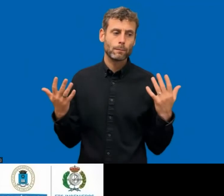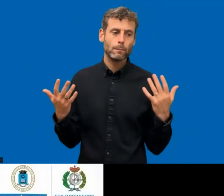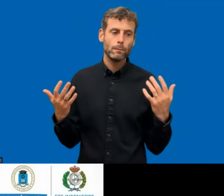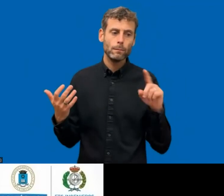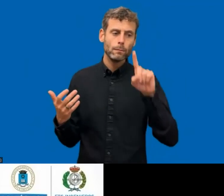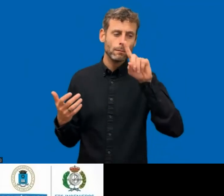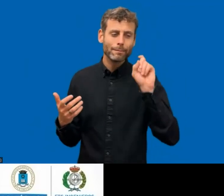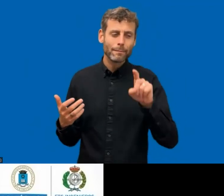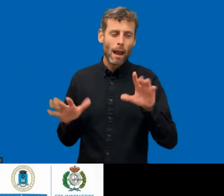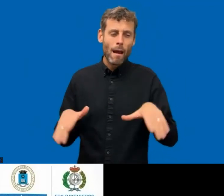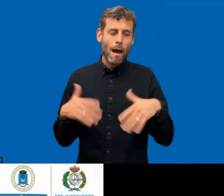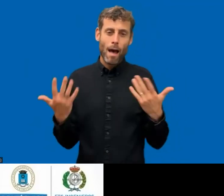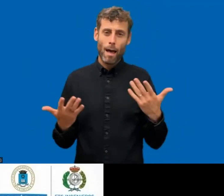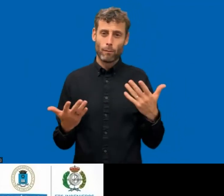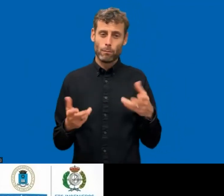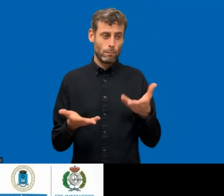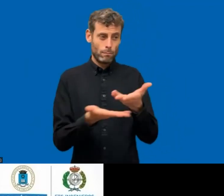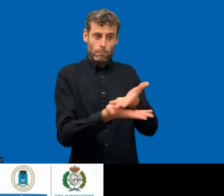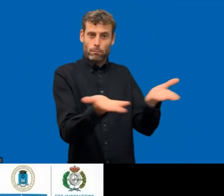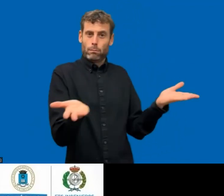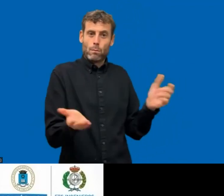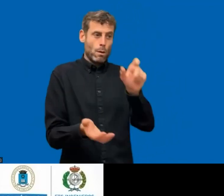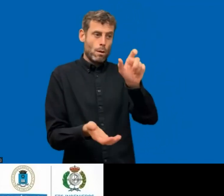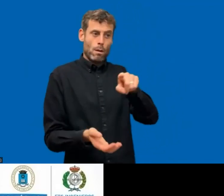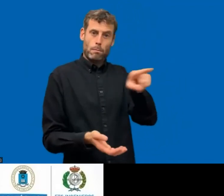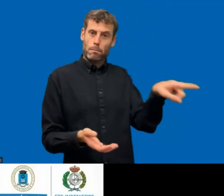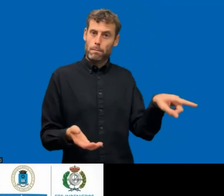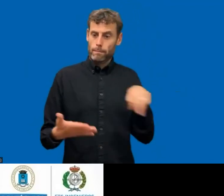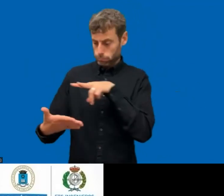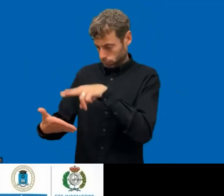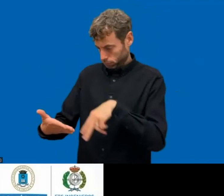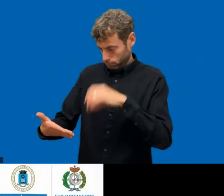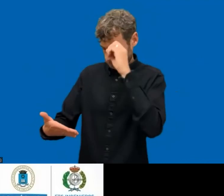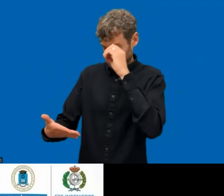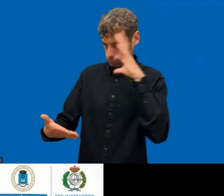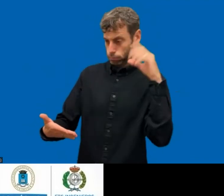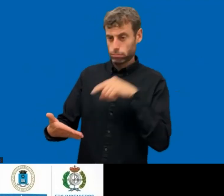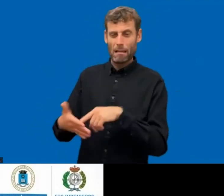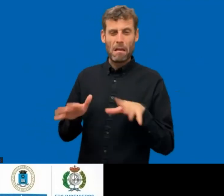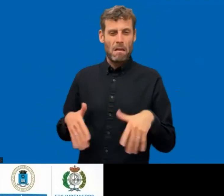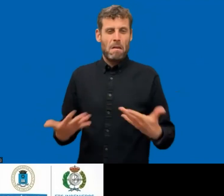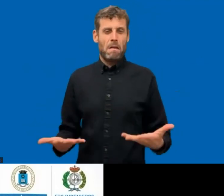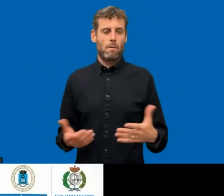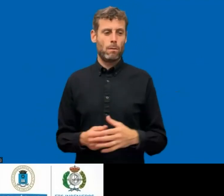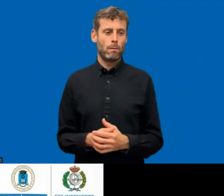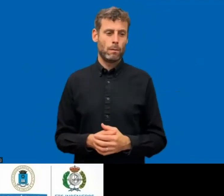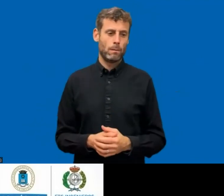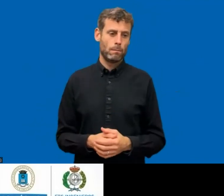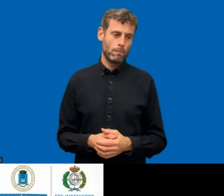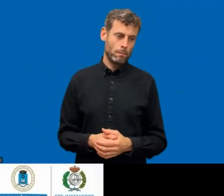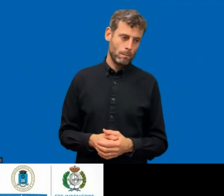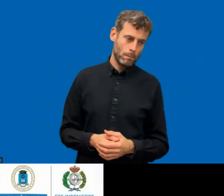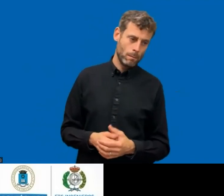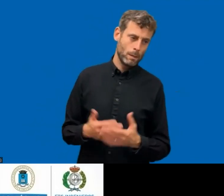say? This standard is mandatory by harmonize. I mean, it's harmonized, so it's mandatory as a ways